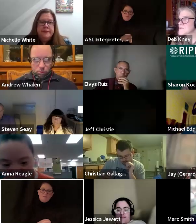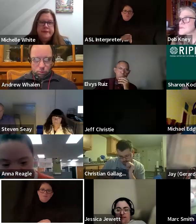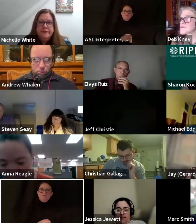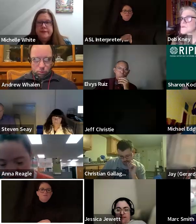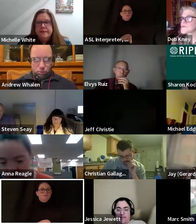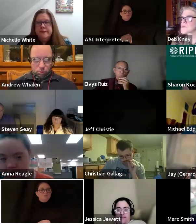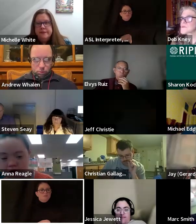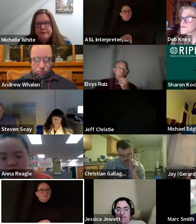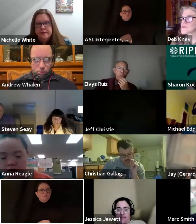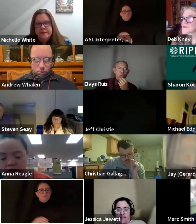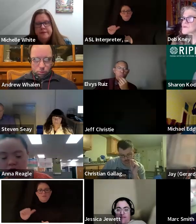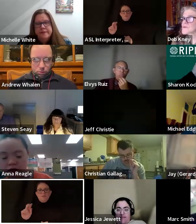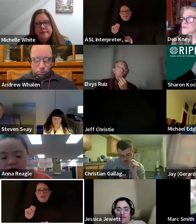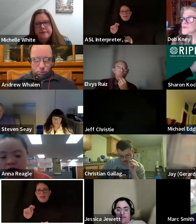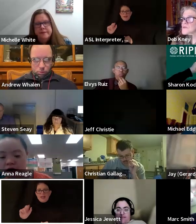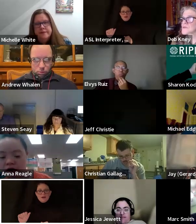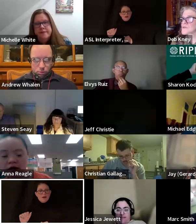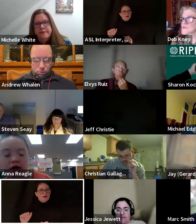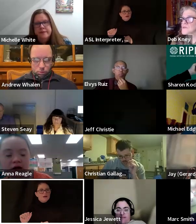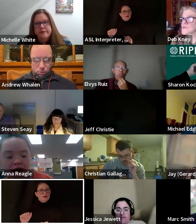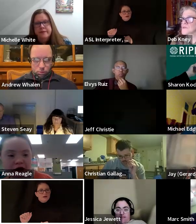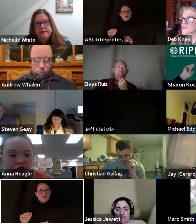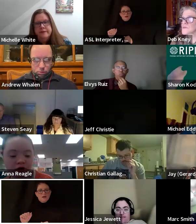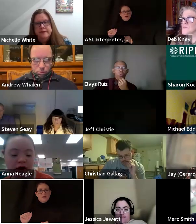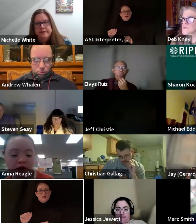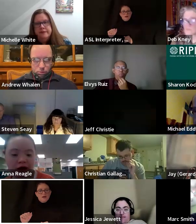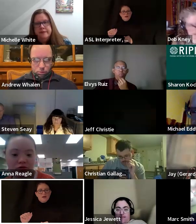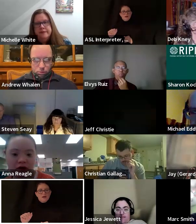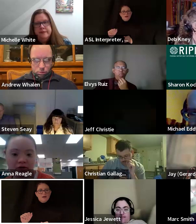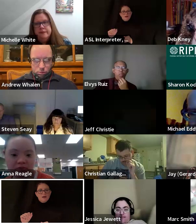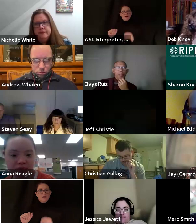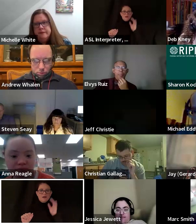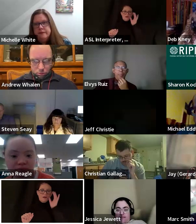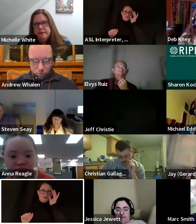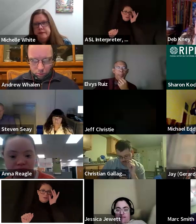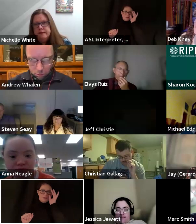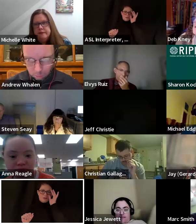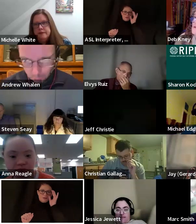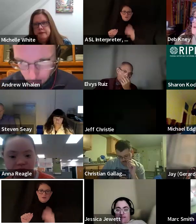When you know that I had took that training.